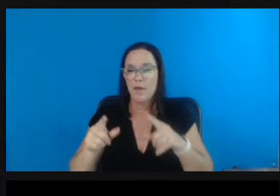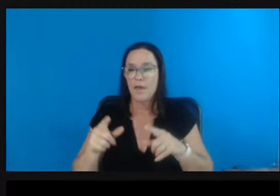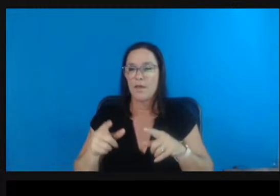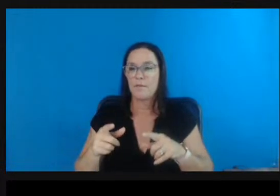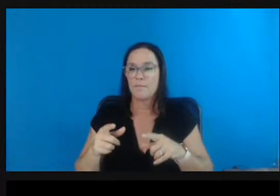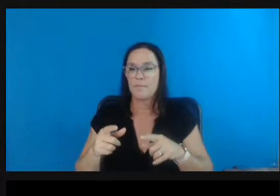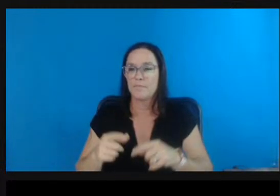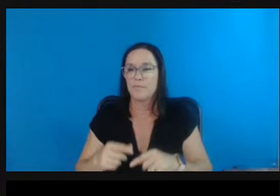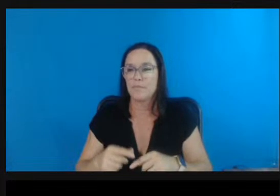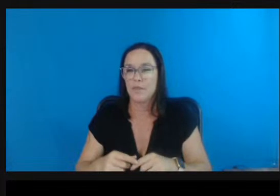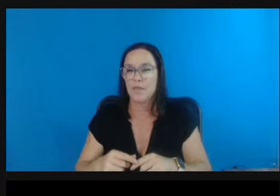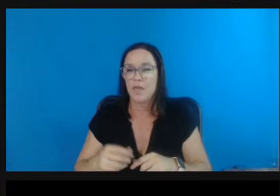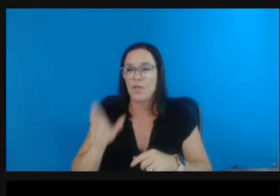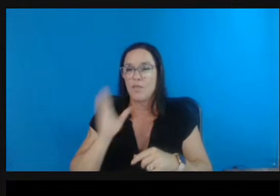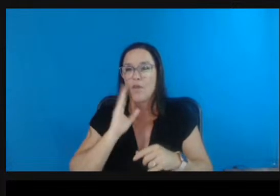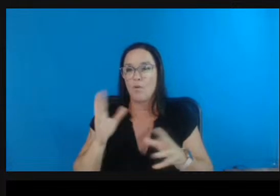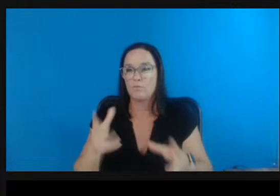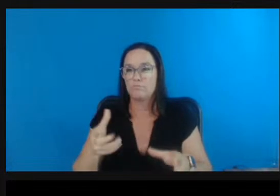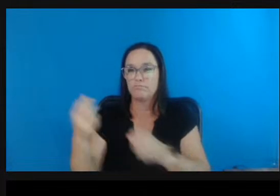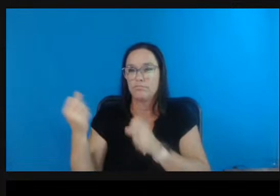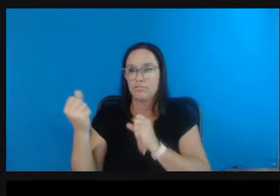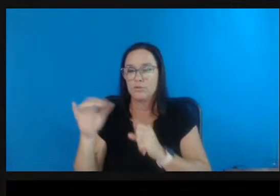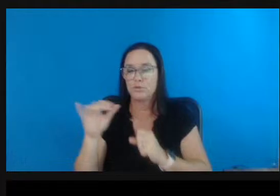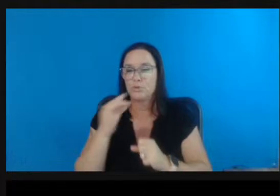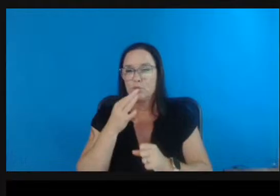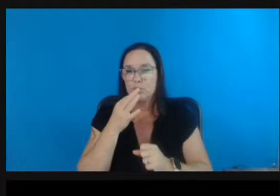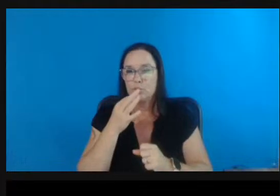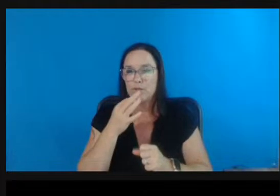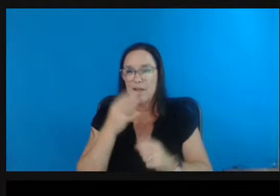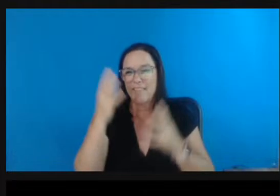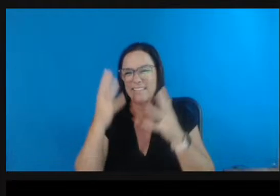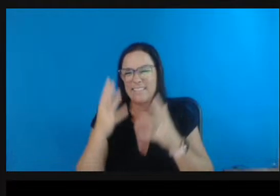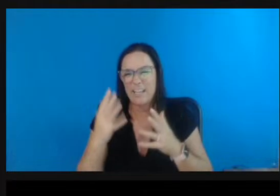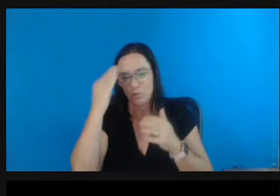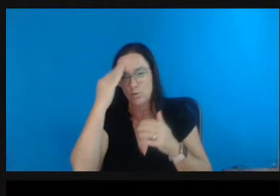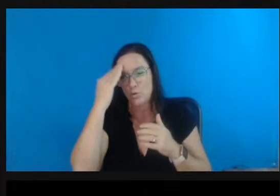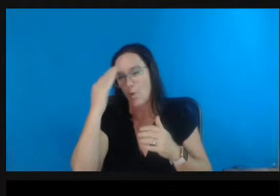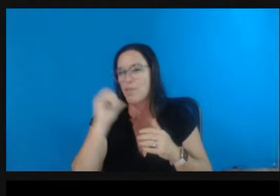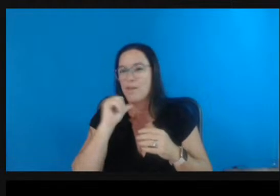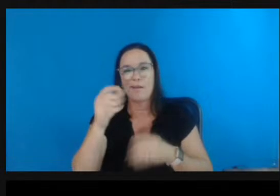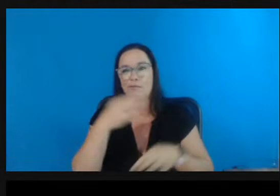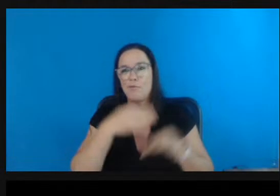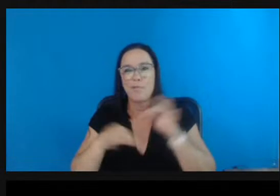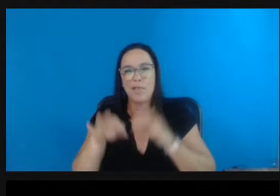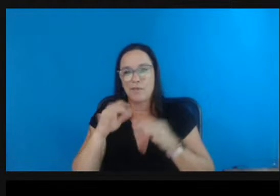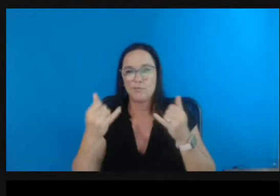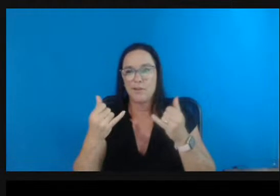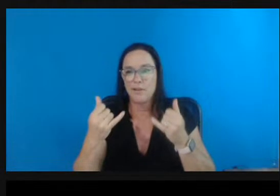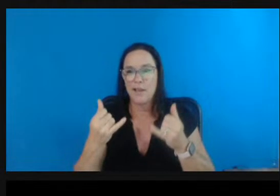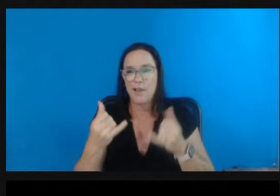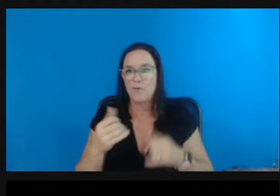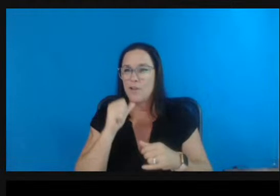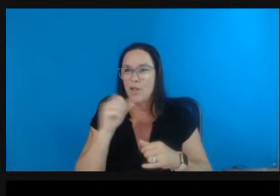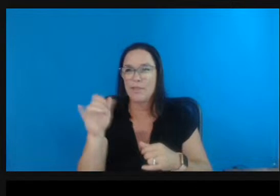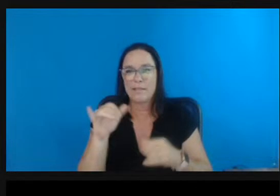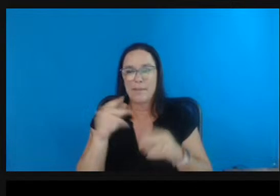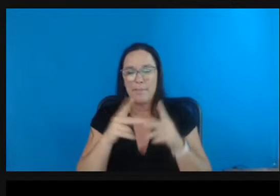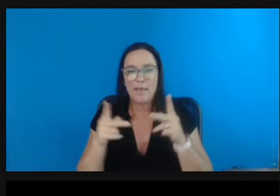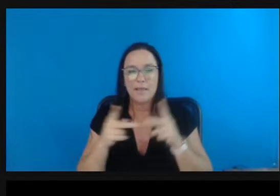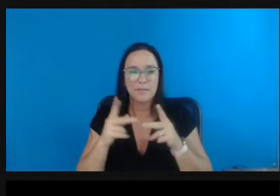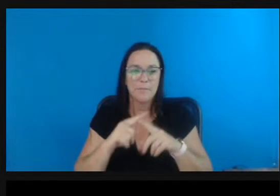slated for removal soon. So that's sad news to know that those cameras are not going to be put back in the same place exactly. But I